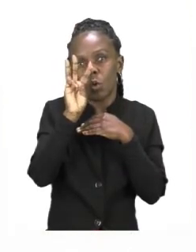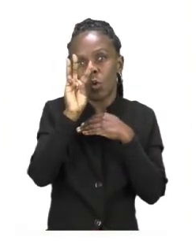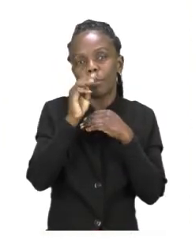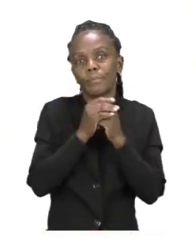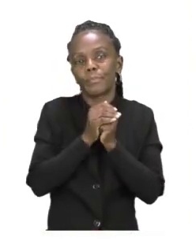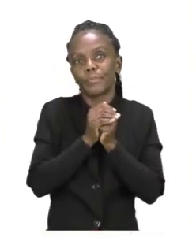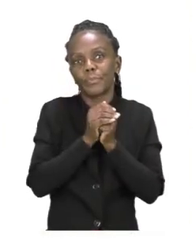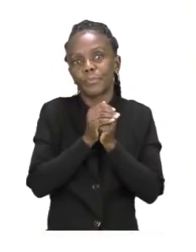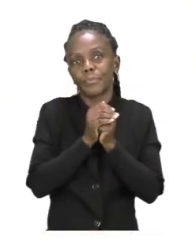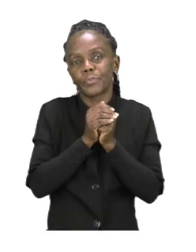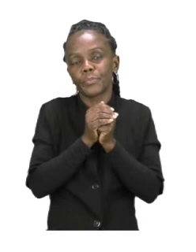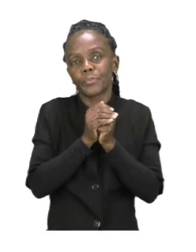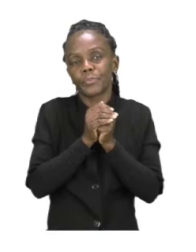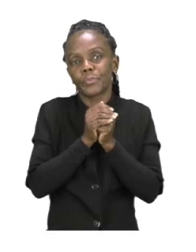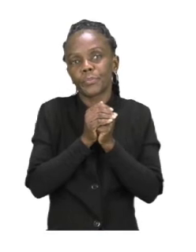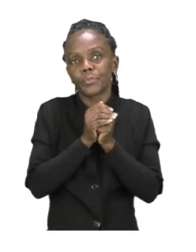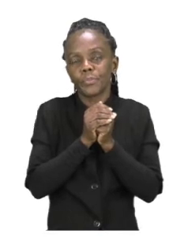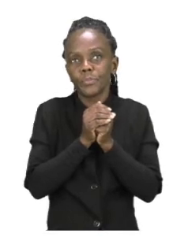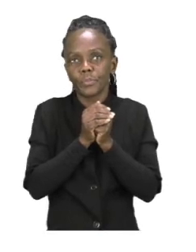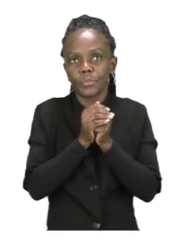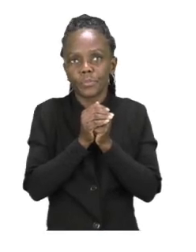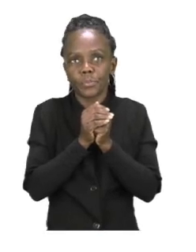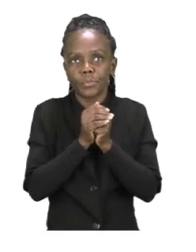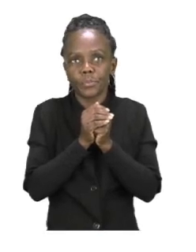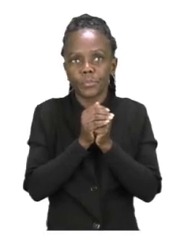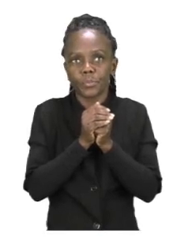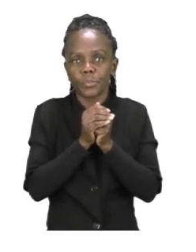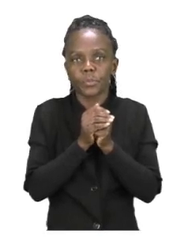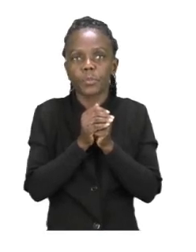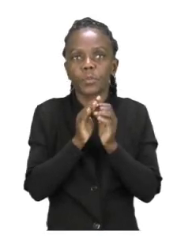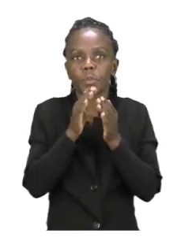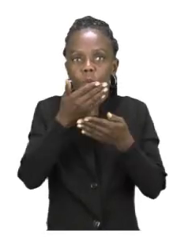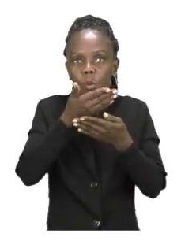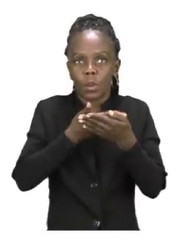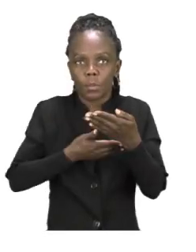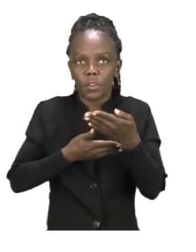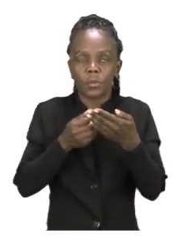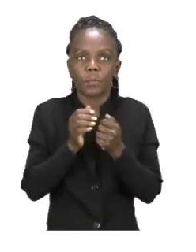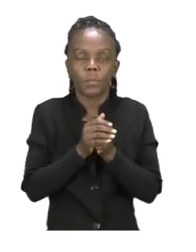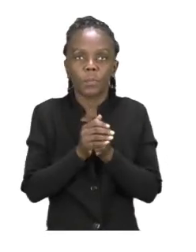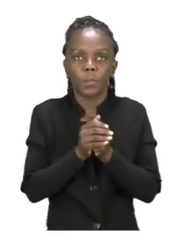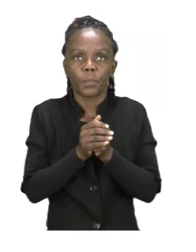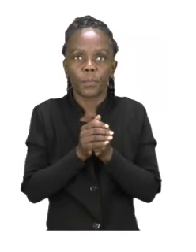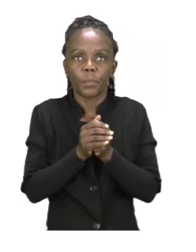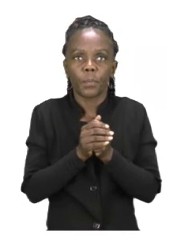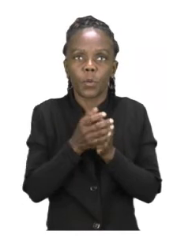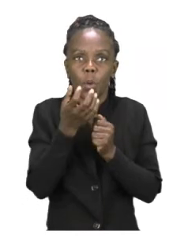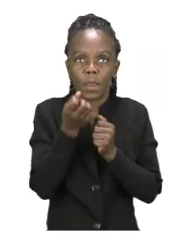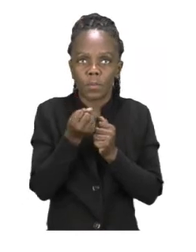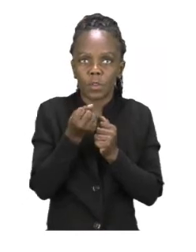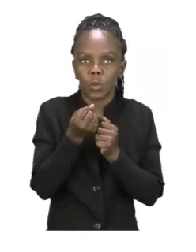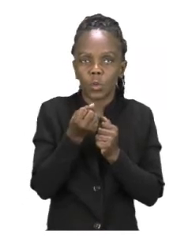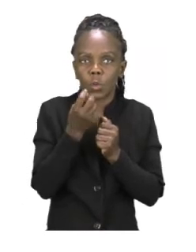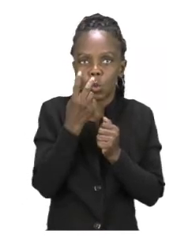go back to our exercise. Now on our page, we can see that we have two creatures there,